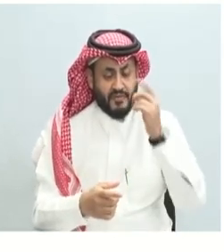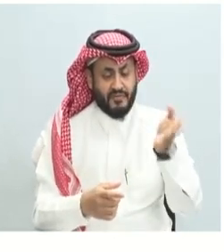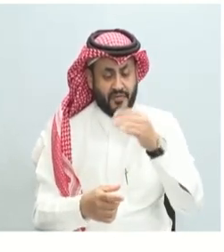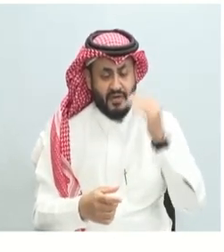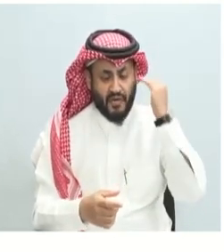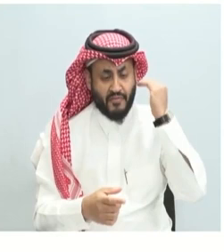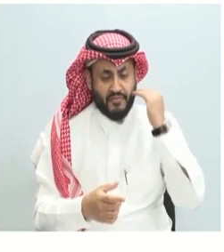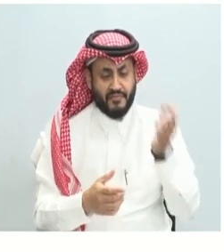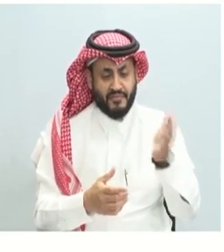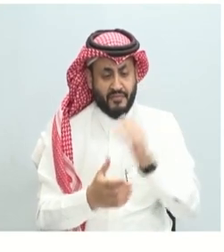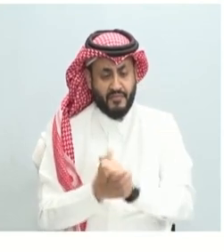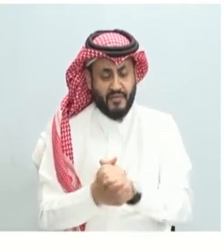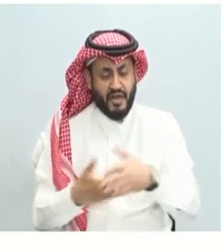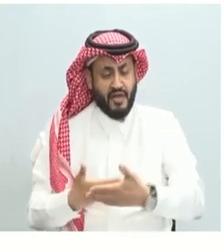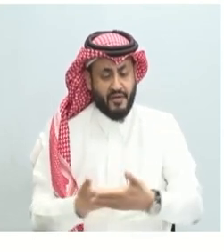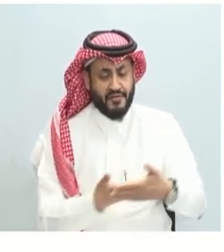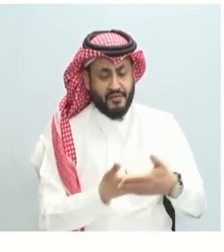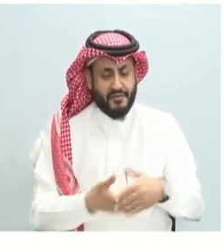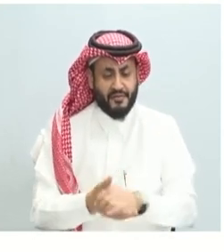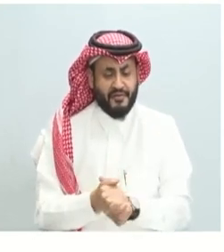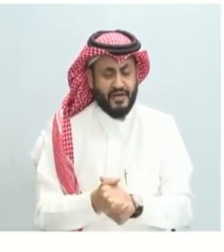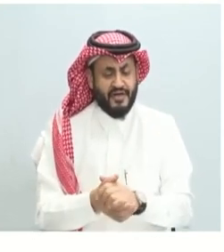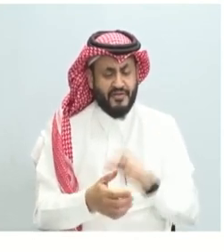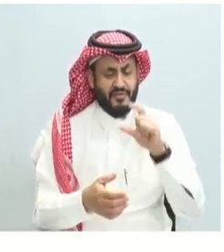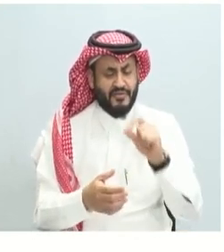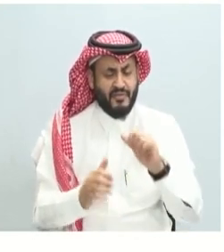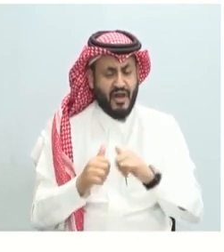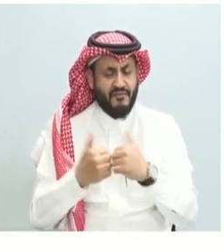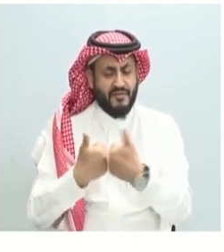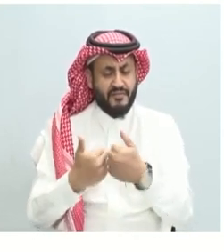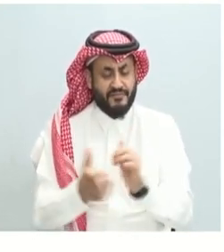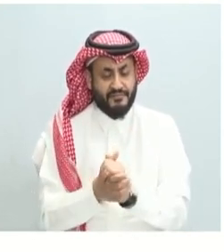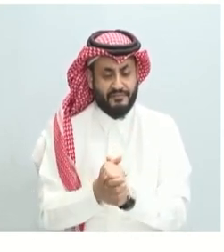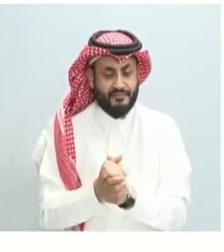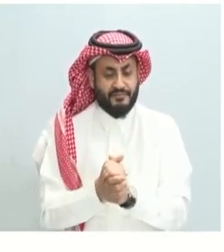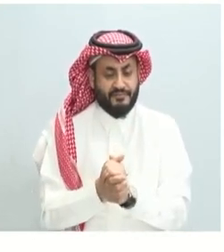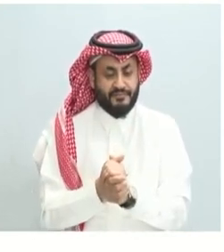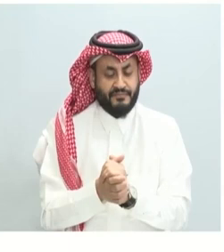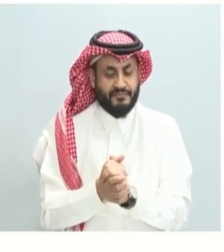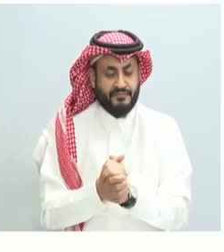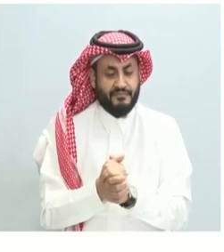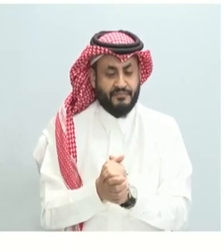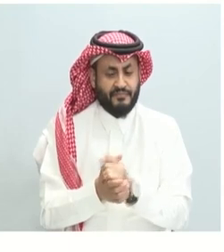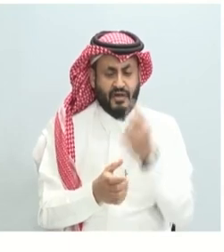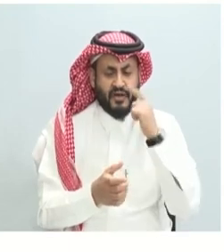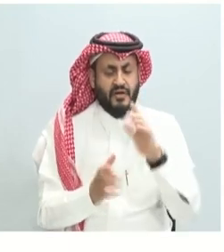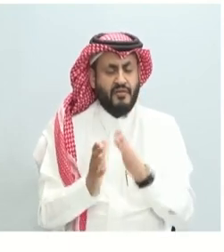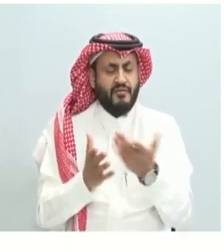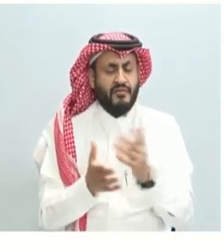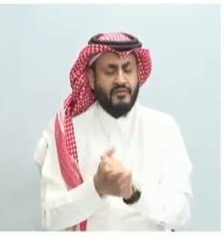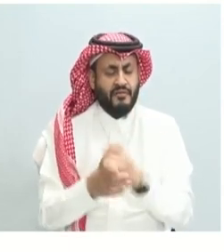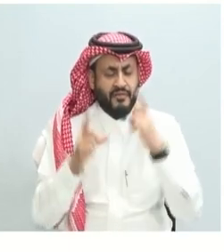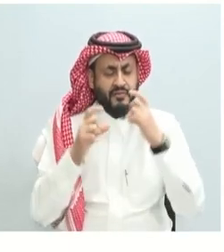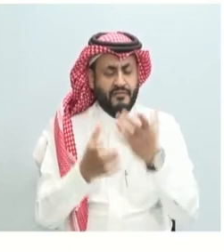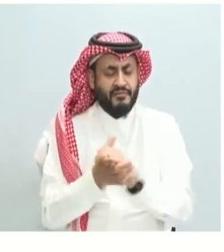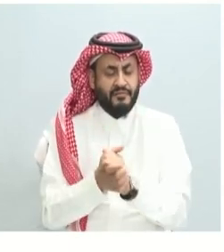woman, and a child. It's a small family. And what can we see in this picture?